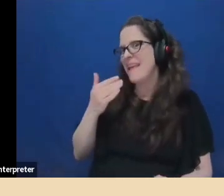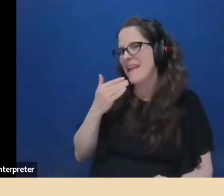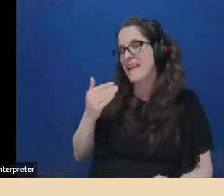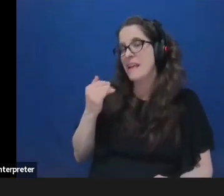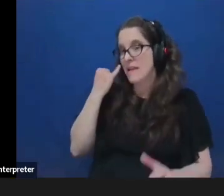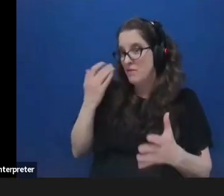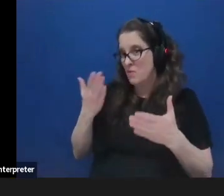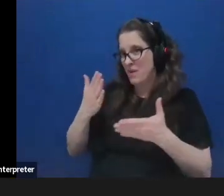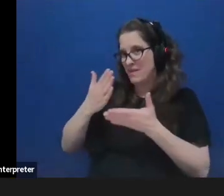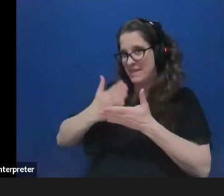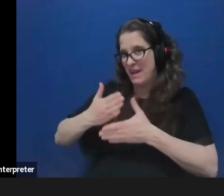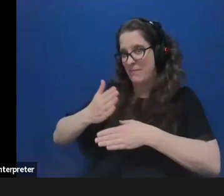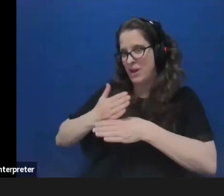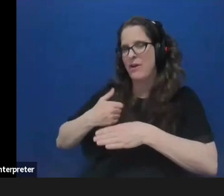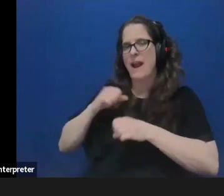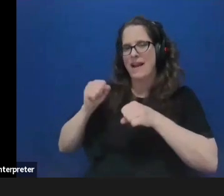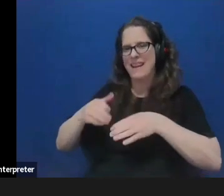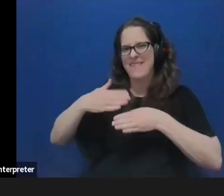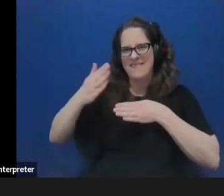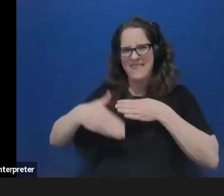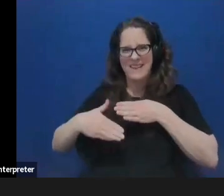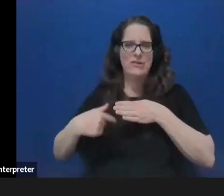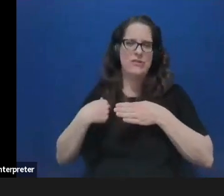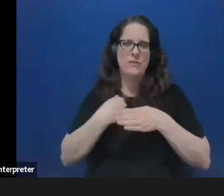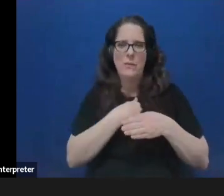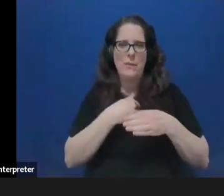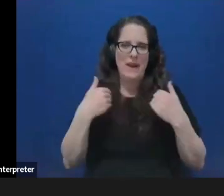finish up just with we have a little